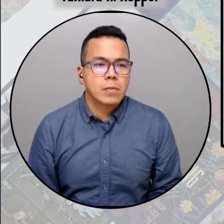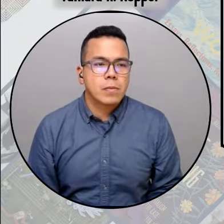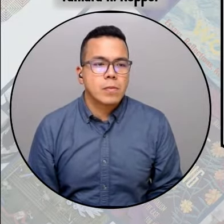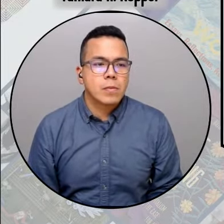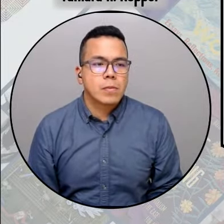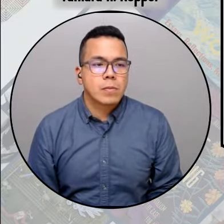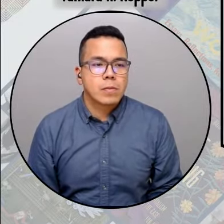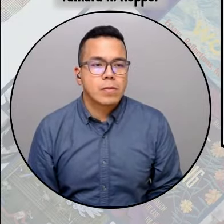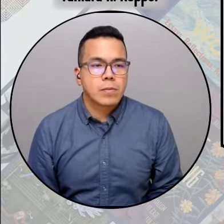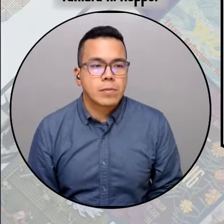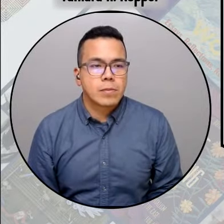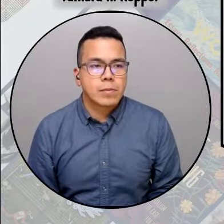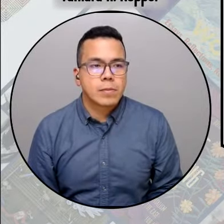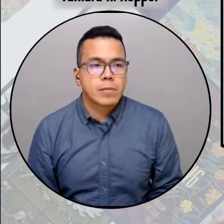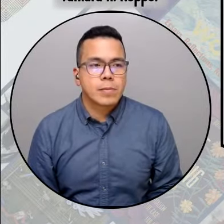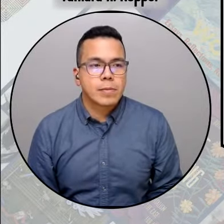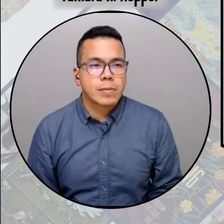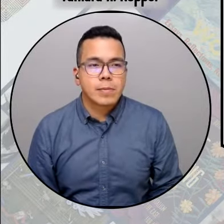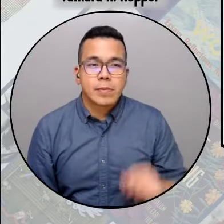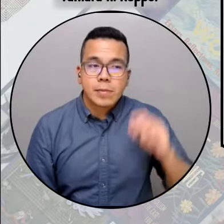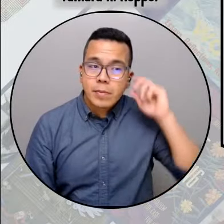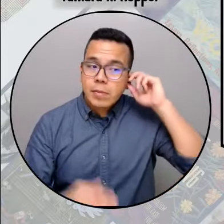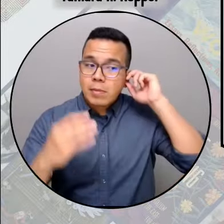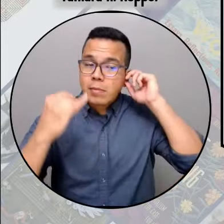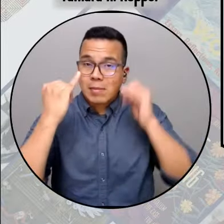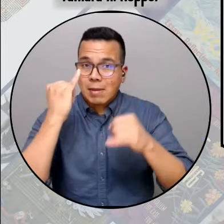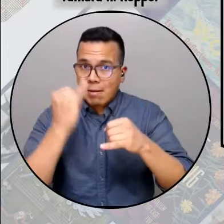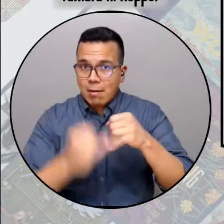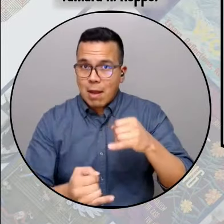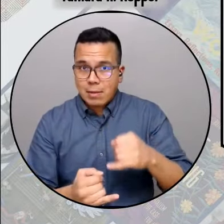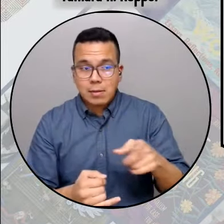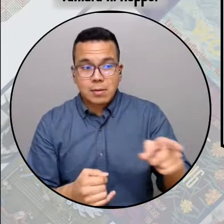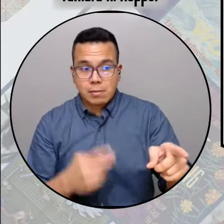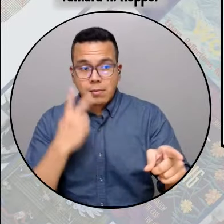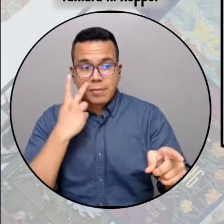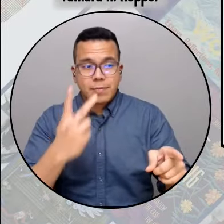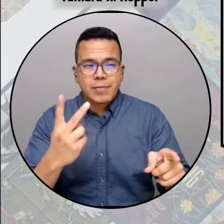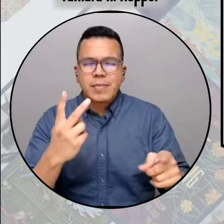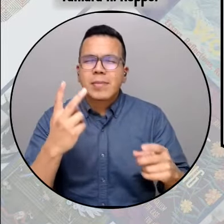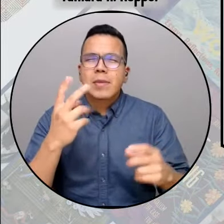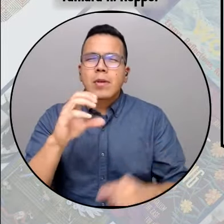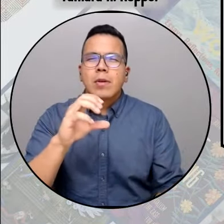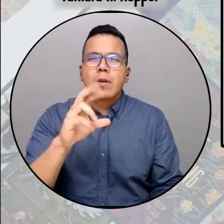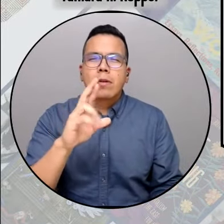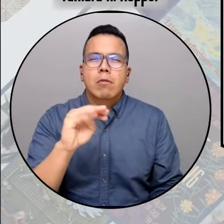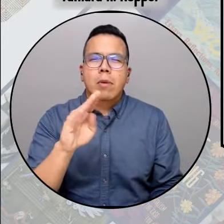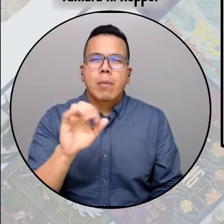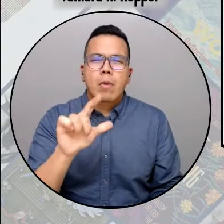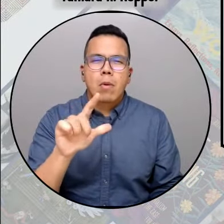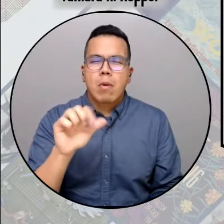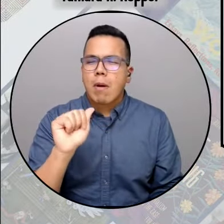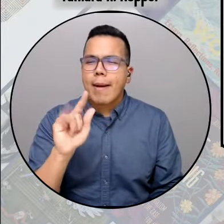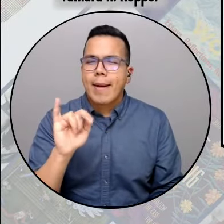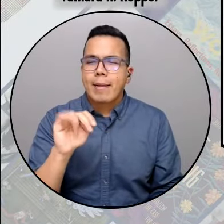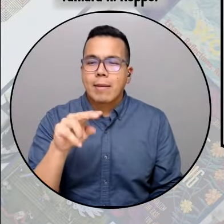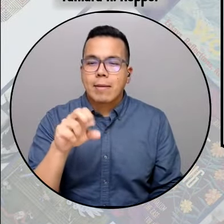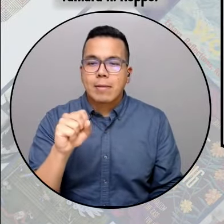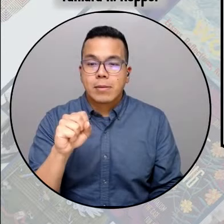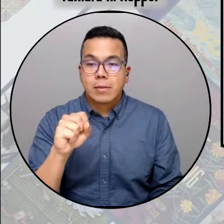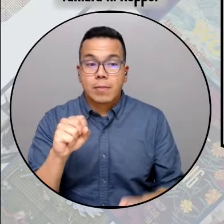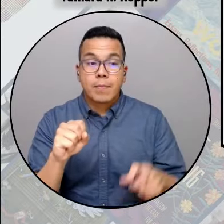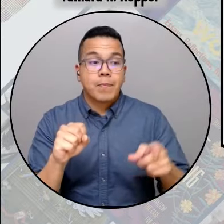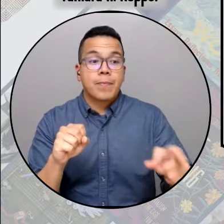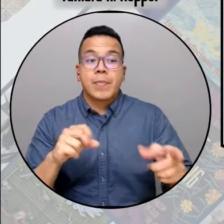here, right, criminal aliens. Now, this is something where this is a term, this is the definition